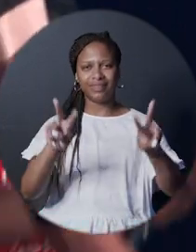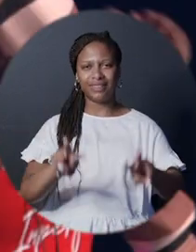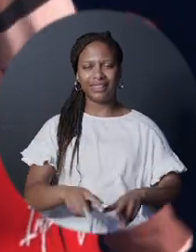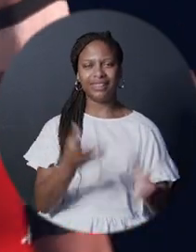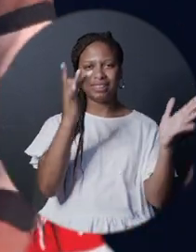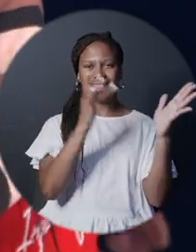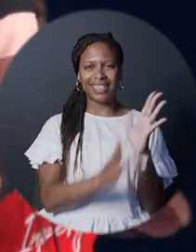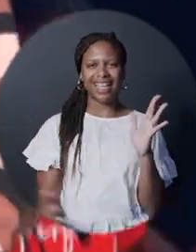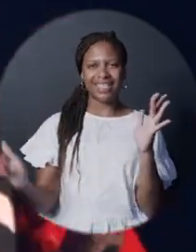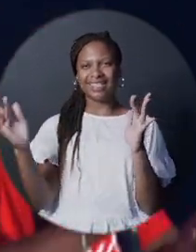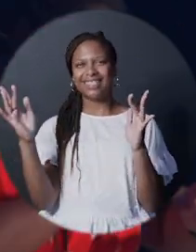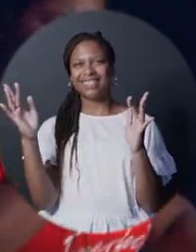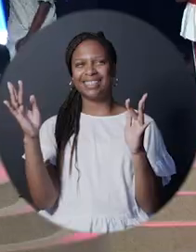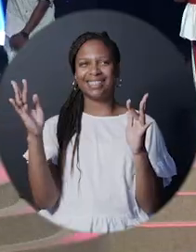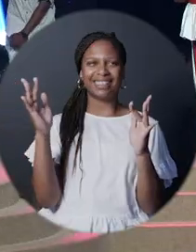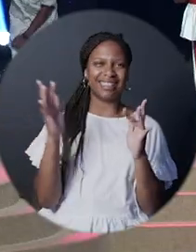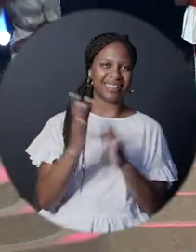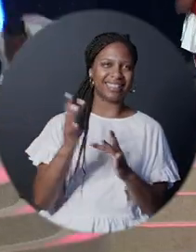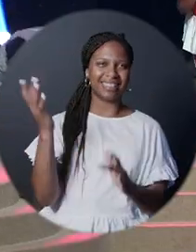the valley, his name is.